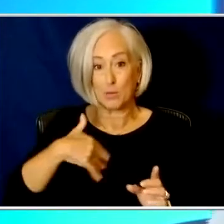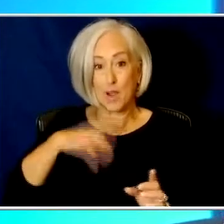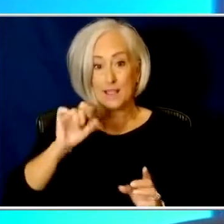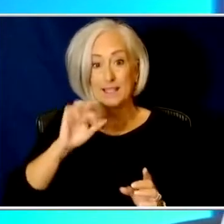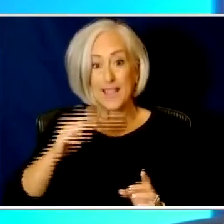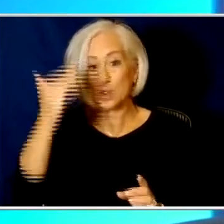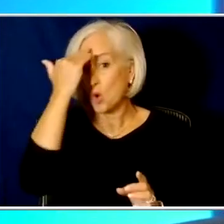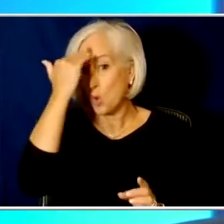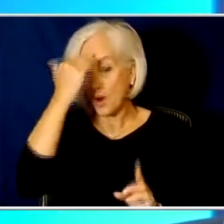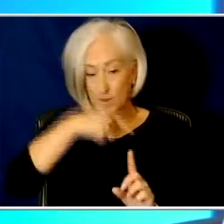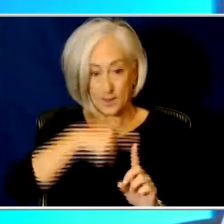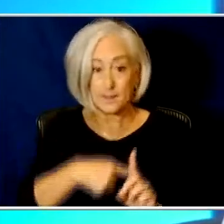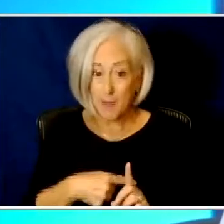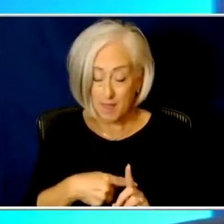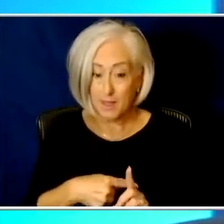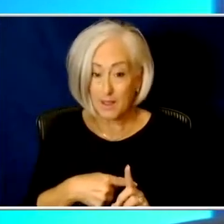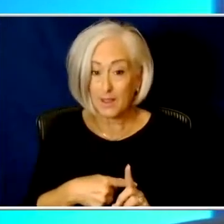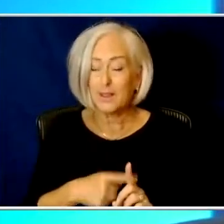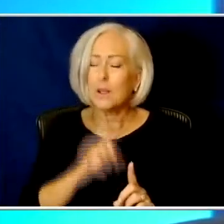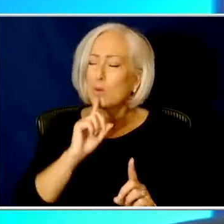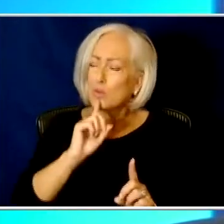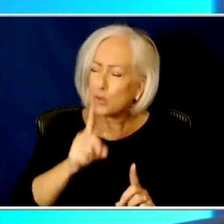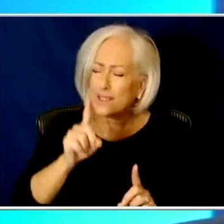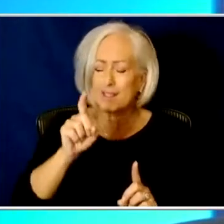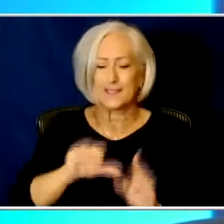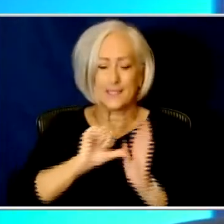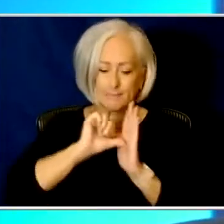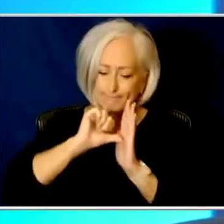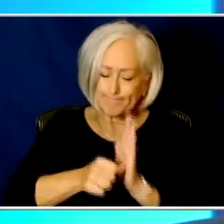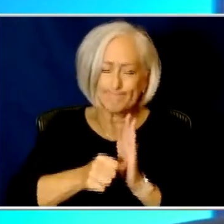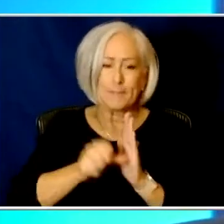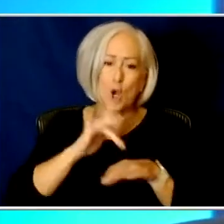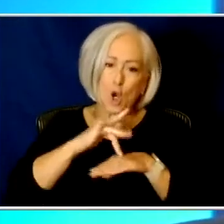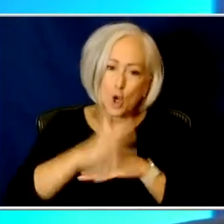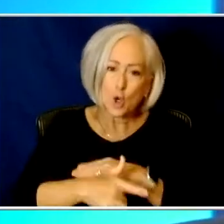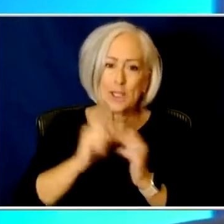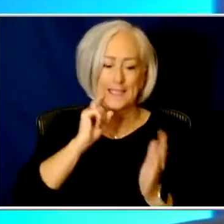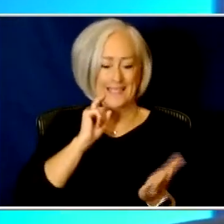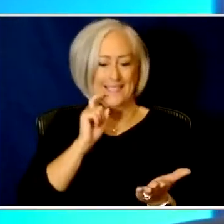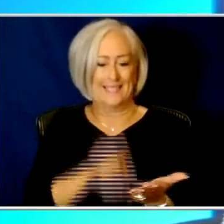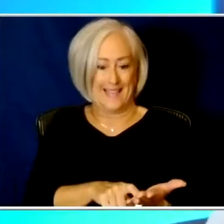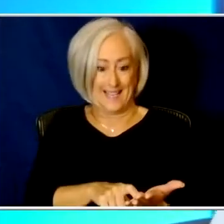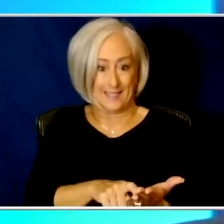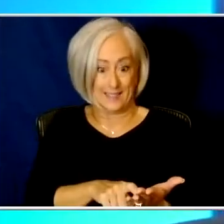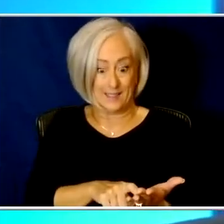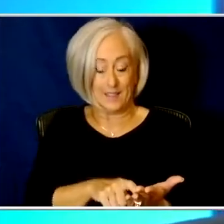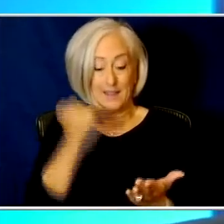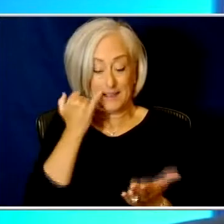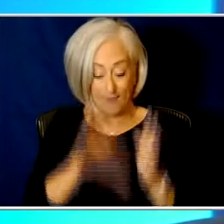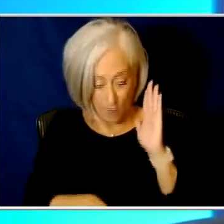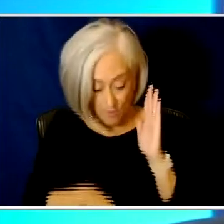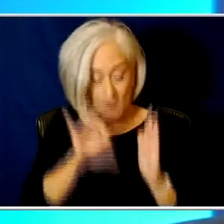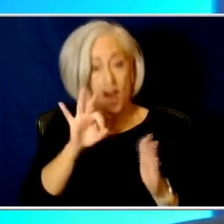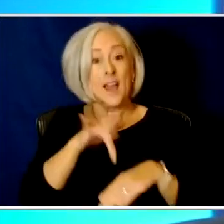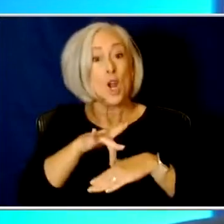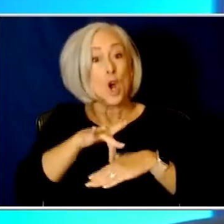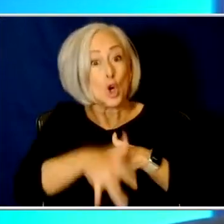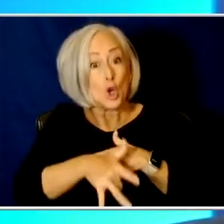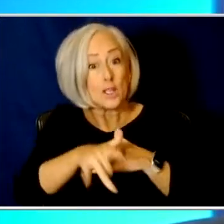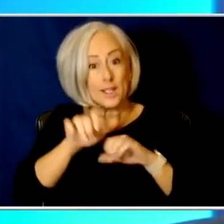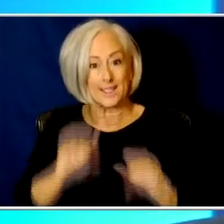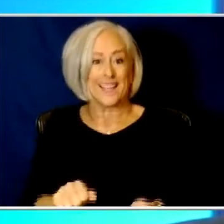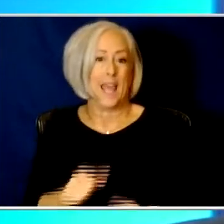we cannot overemphasize the importance of early detection, because you detect the disease early enough, we can treat it.